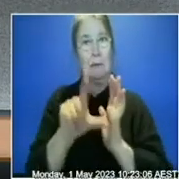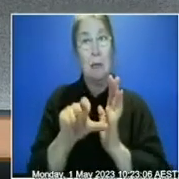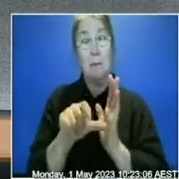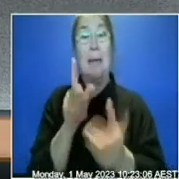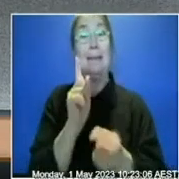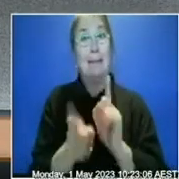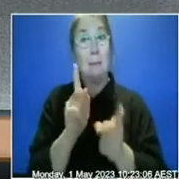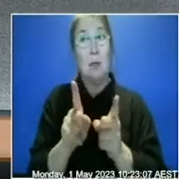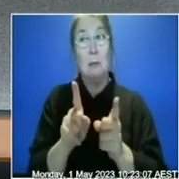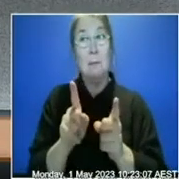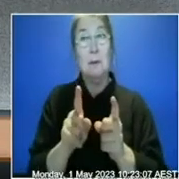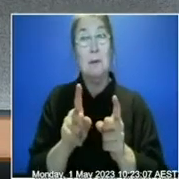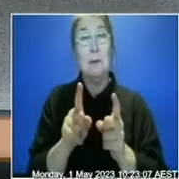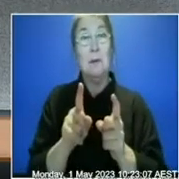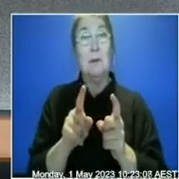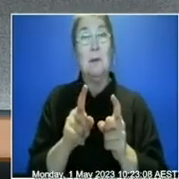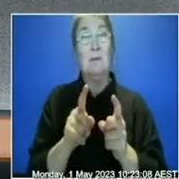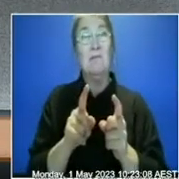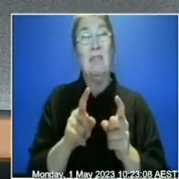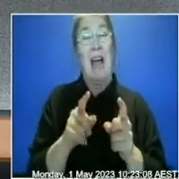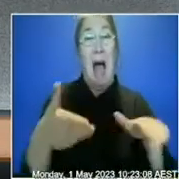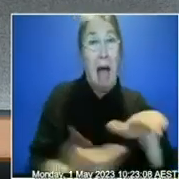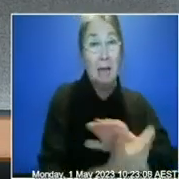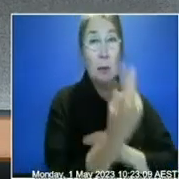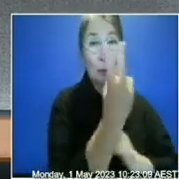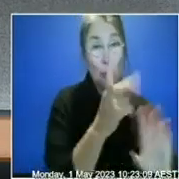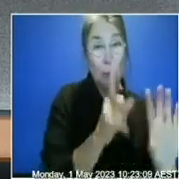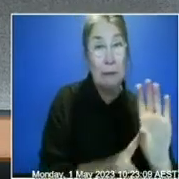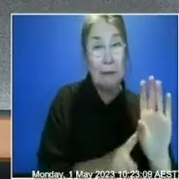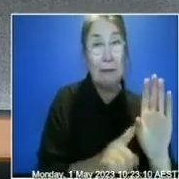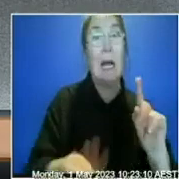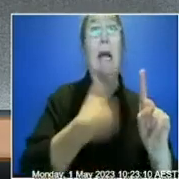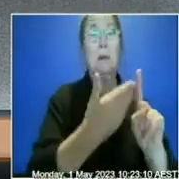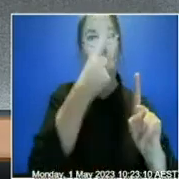cannot always be resolved in 2 years? Not always.